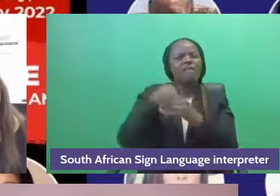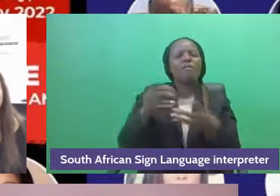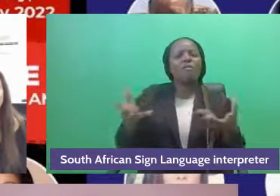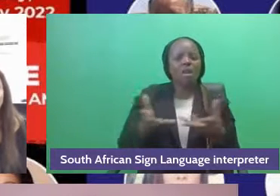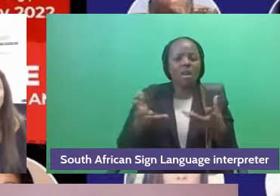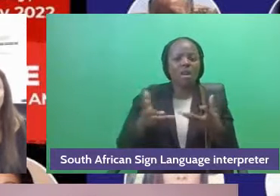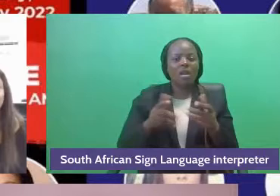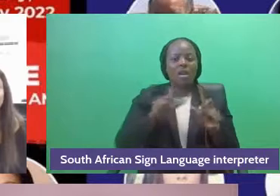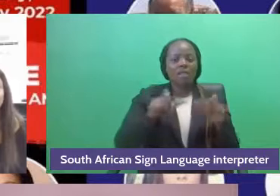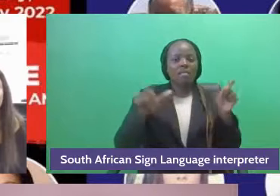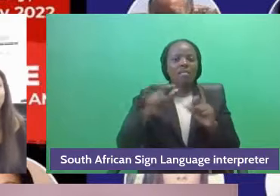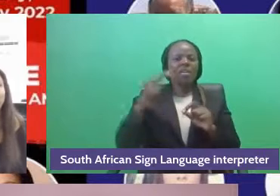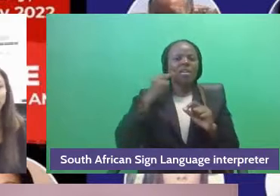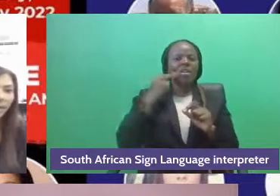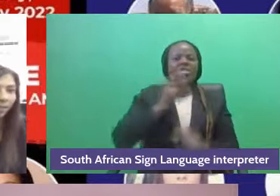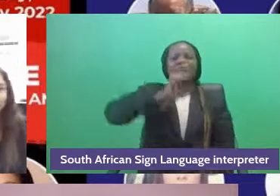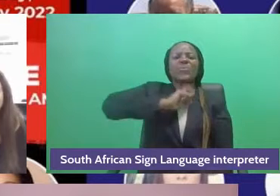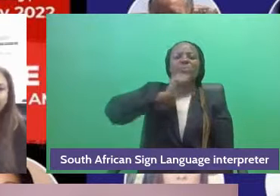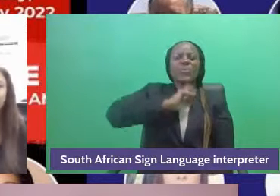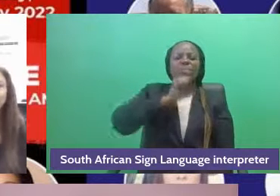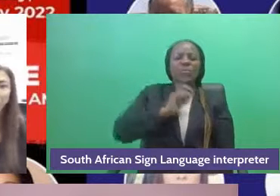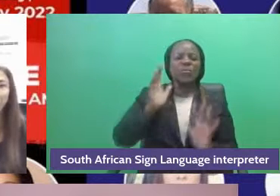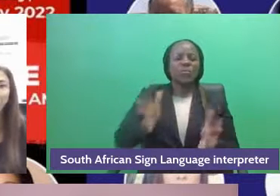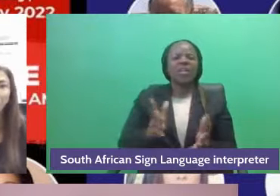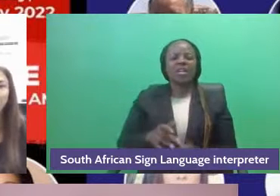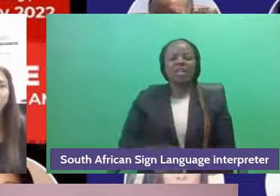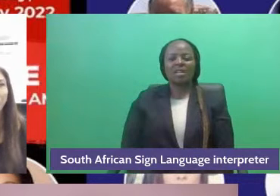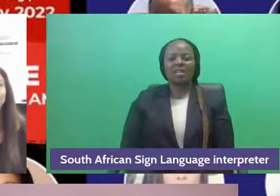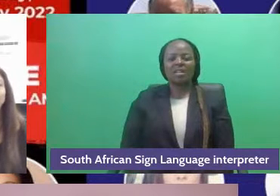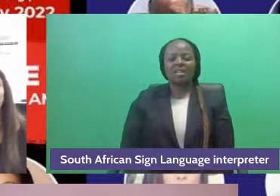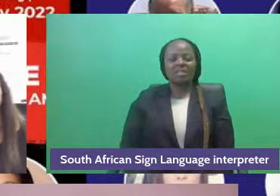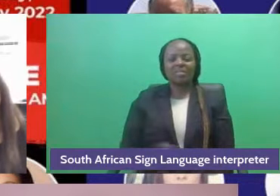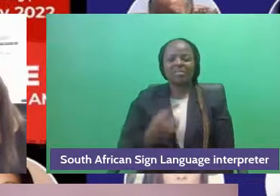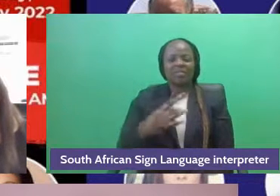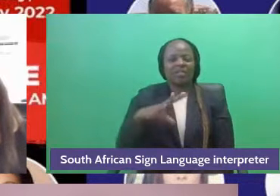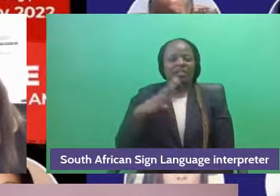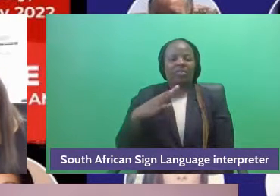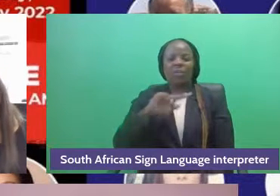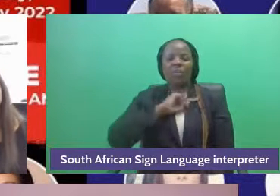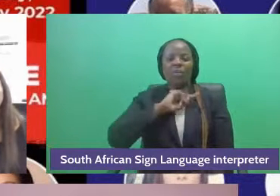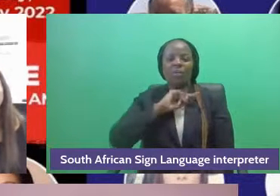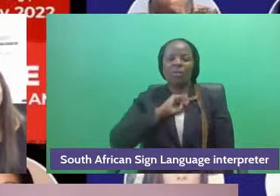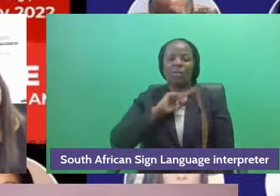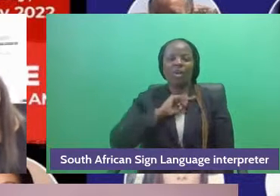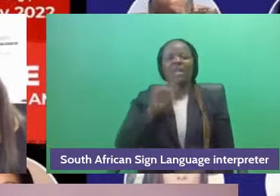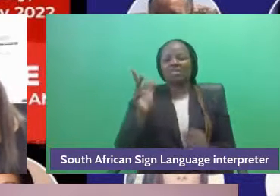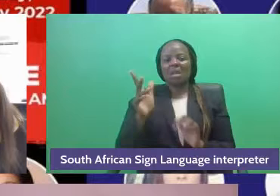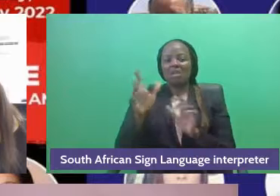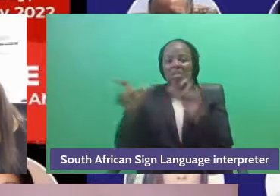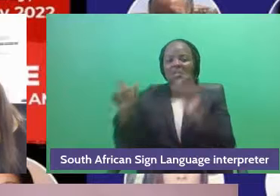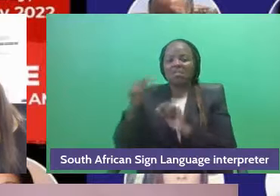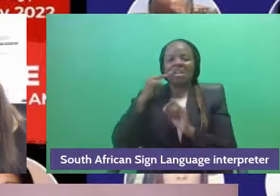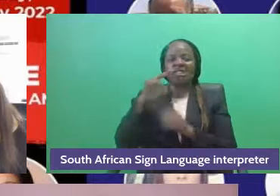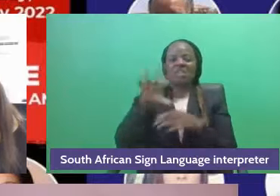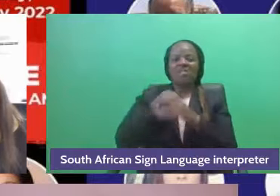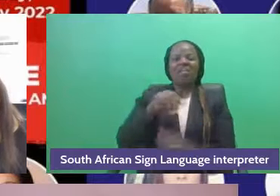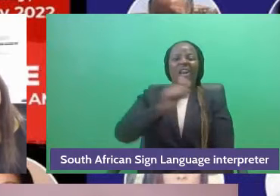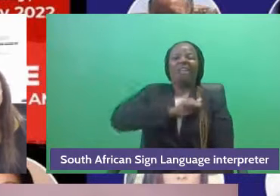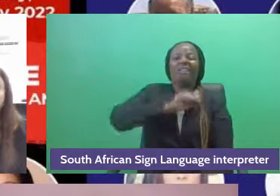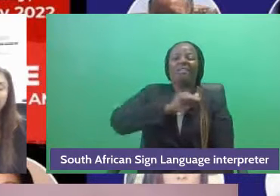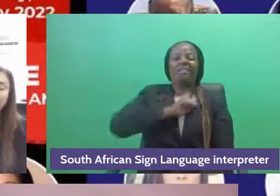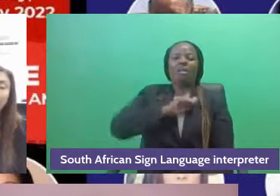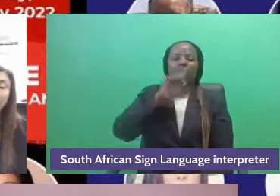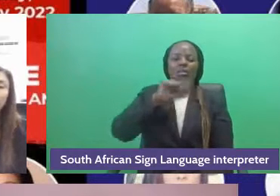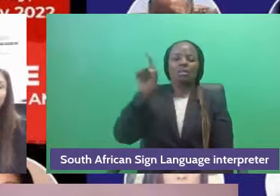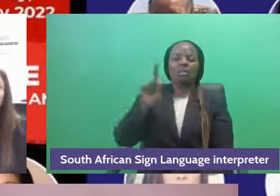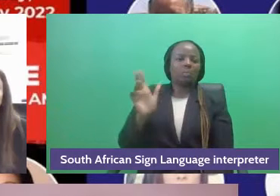are not commodities. We can't just send X number of people just because you want to tick a box. So if people have these